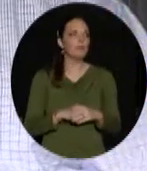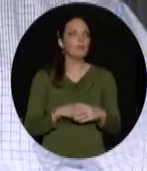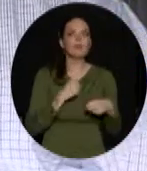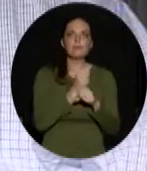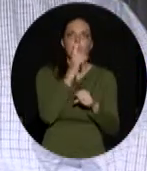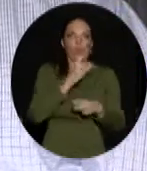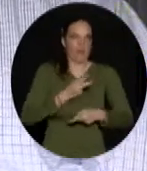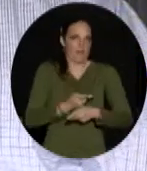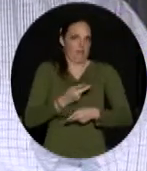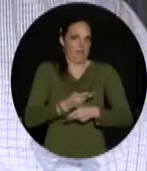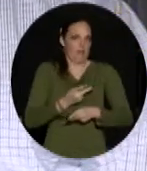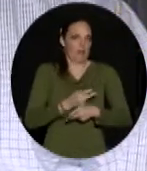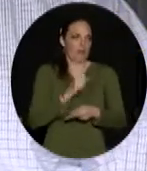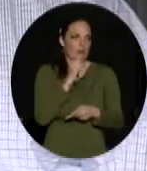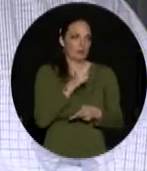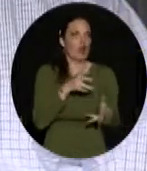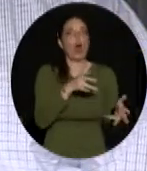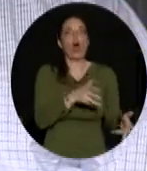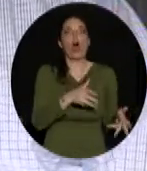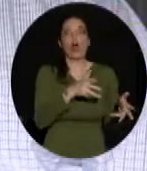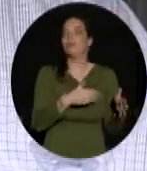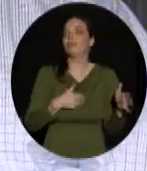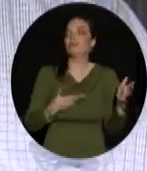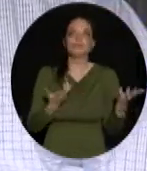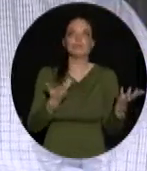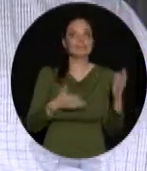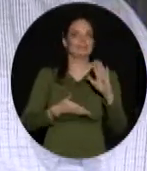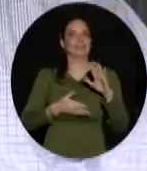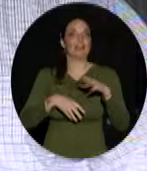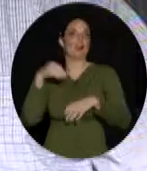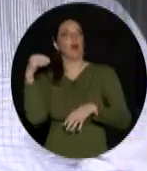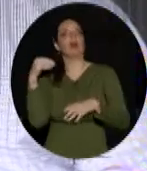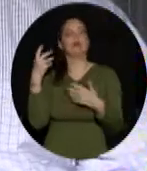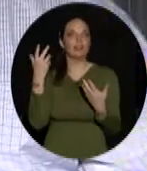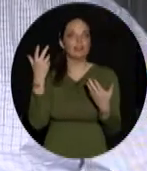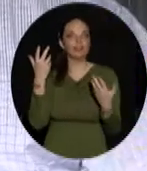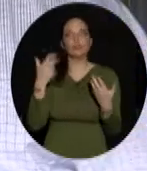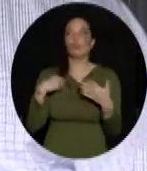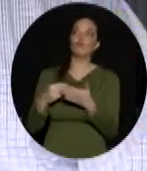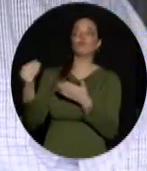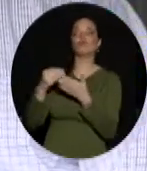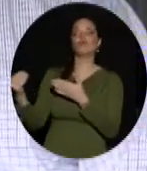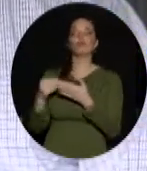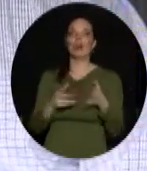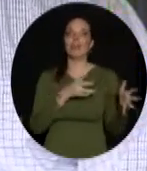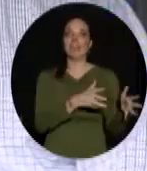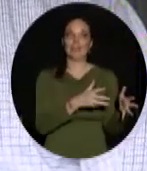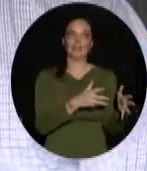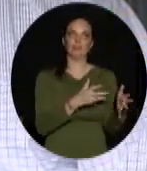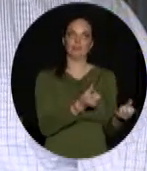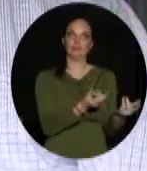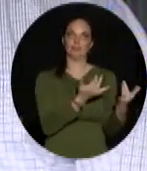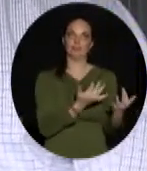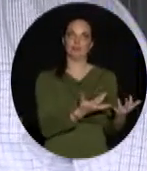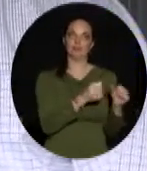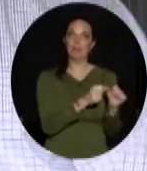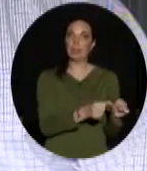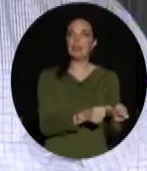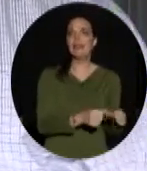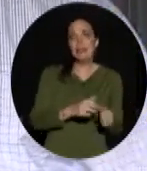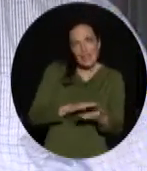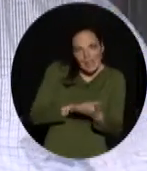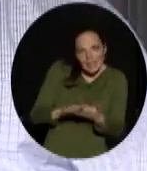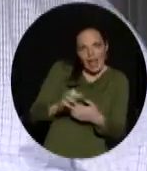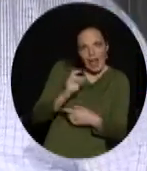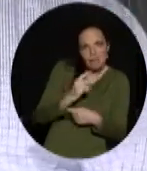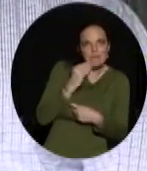the precautions, that you're not leaving it on when you're out of the house. Maybe you going shopping, or you leave it on when you go to work. It's nice to come home to a